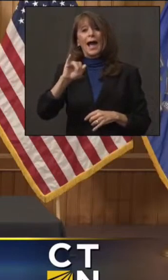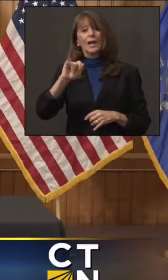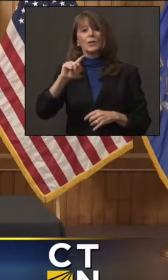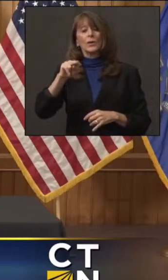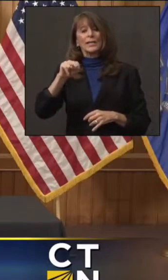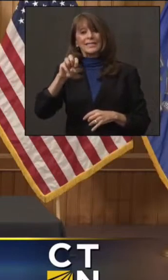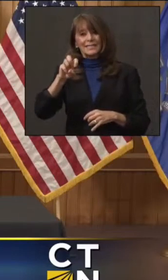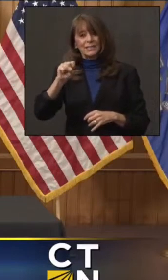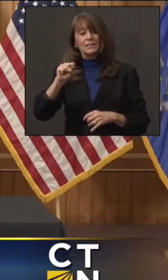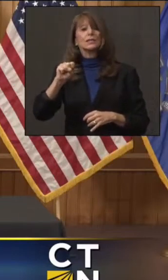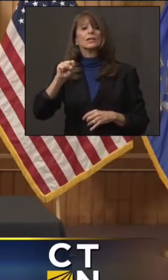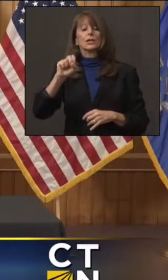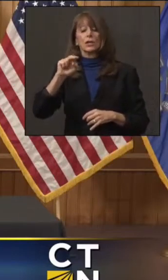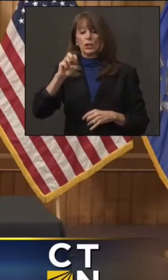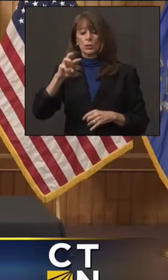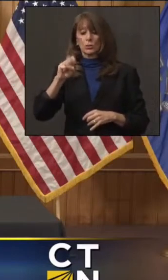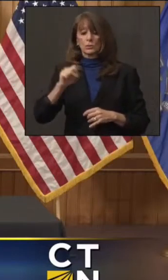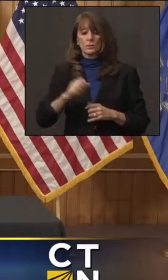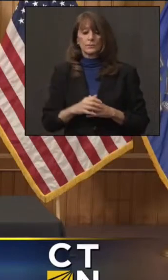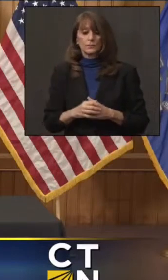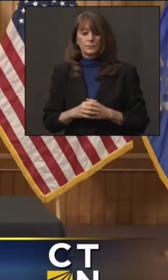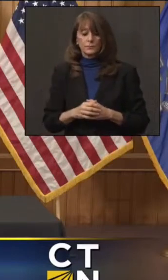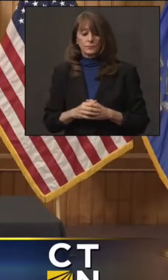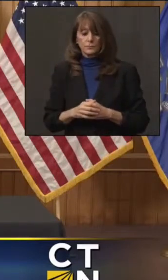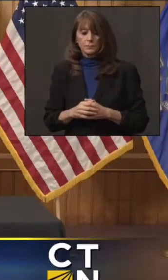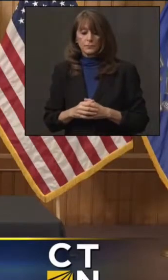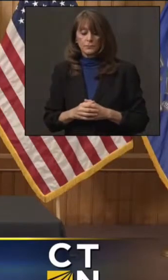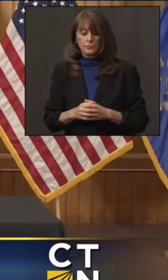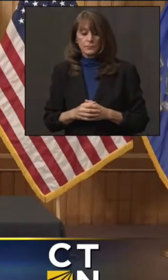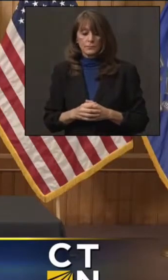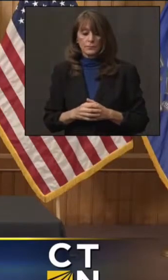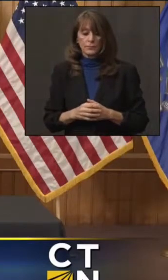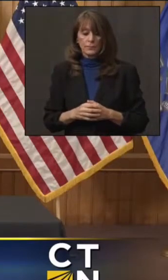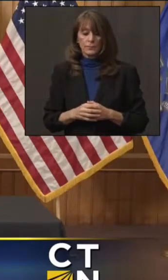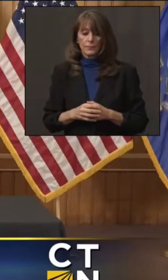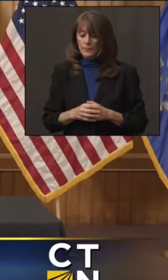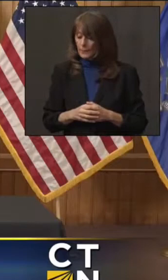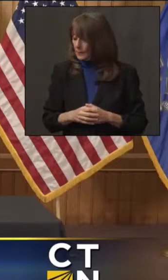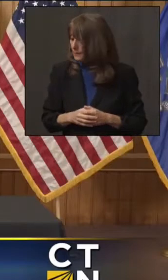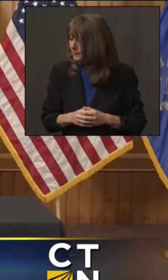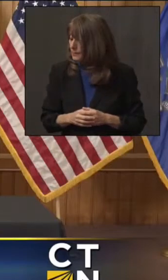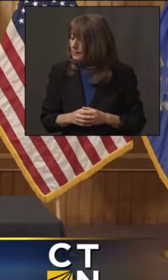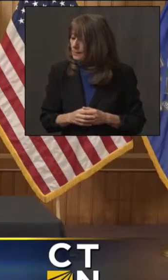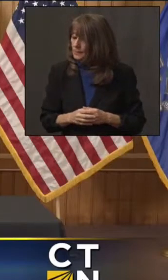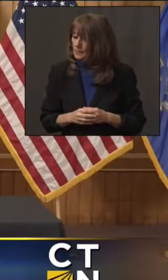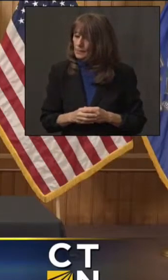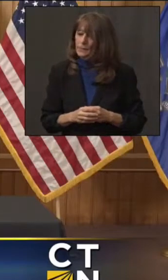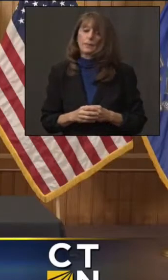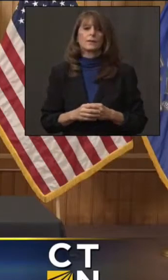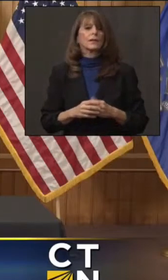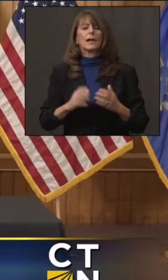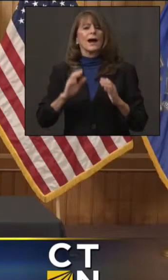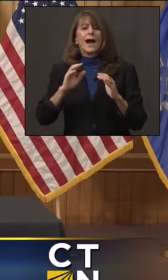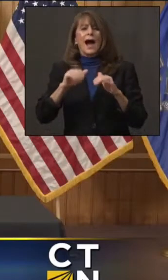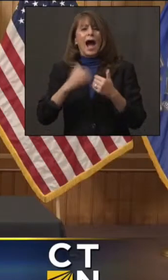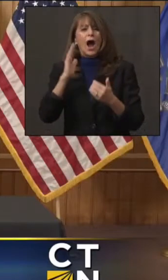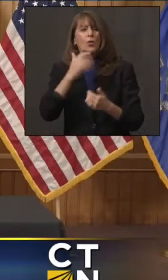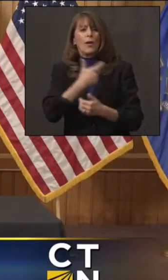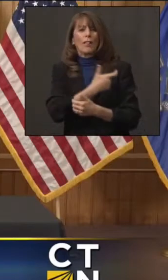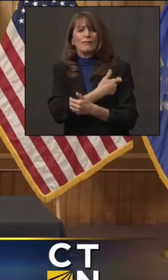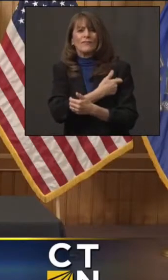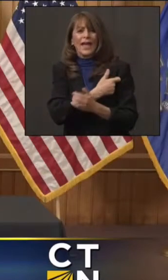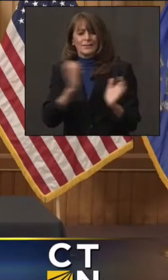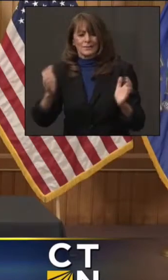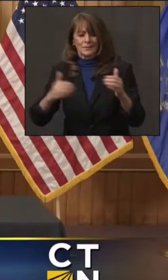How will the vaccine get to the state? You know, what airport will it be arriving at? Then what are we talking about as far as